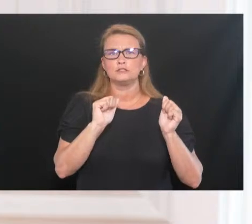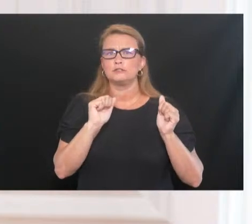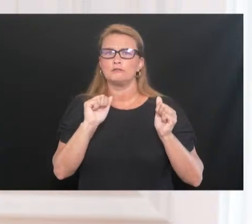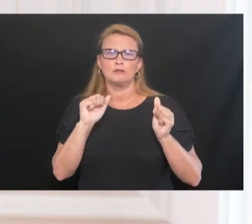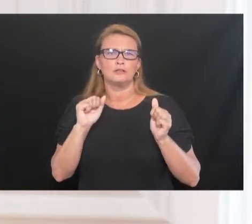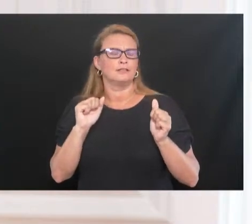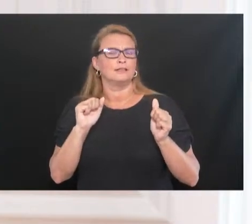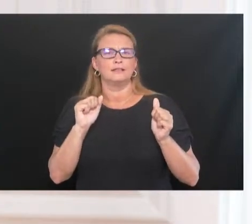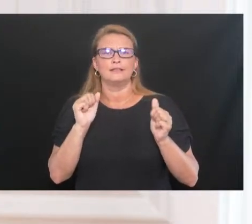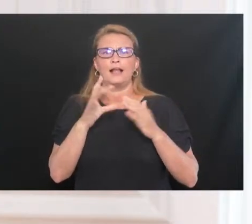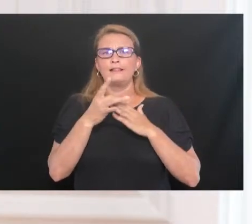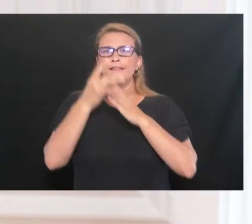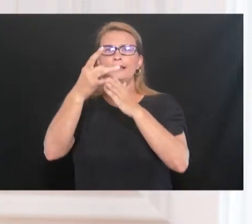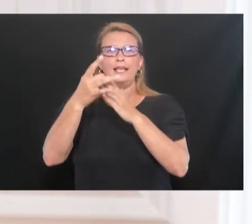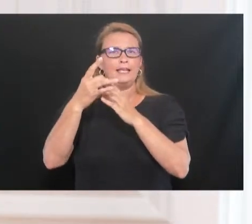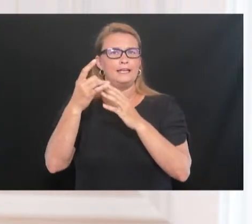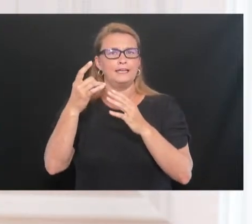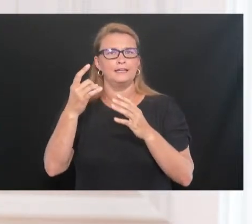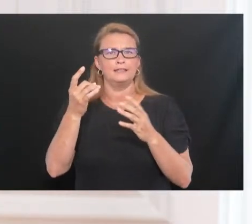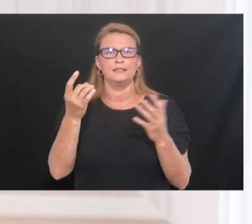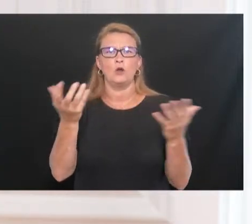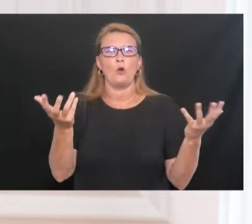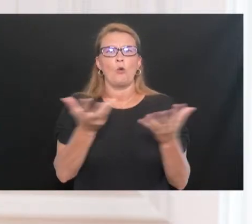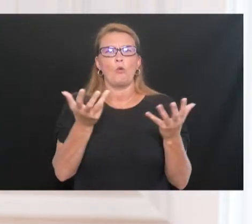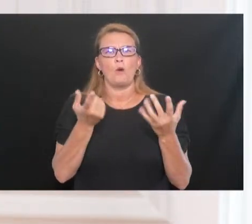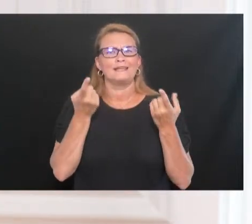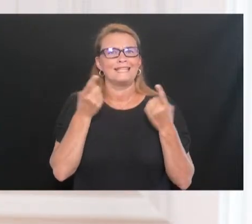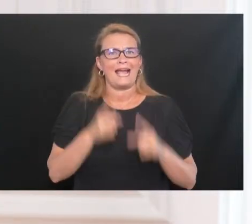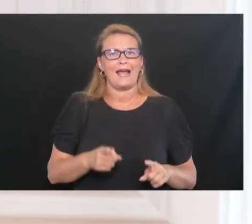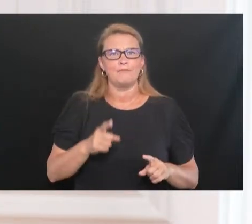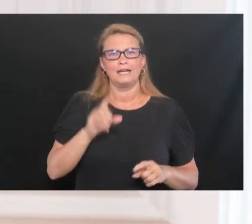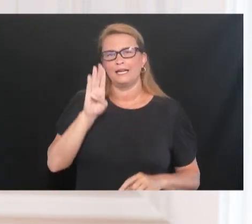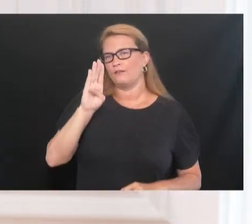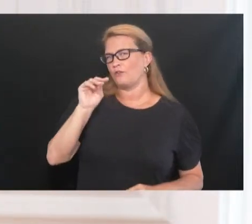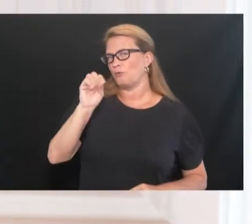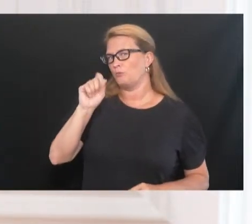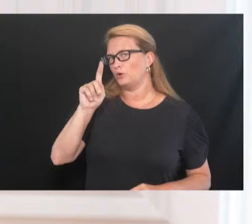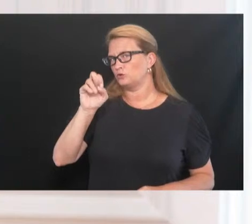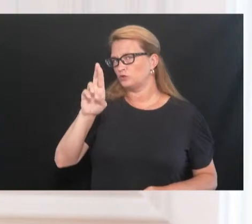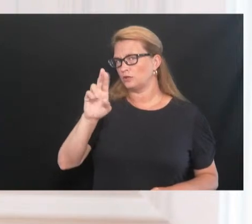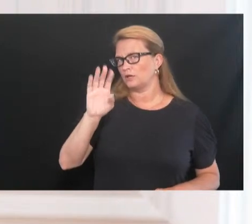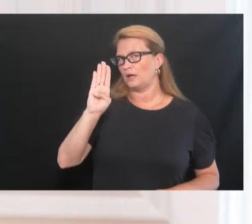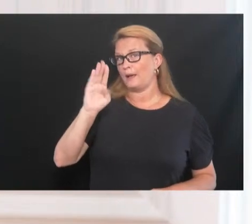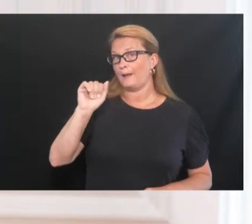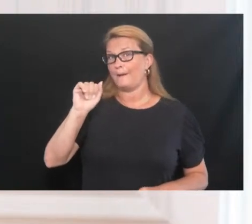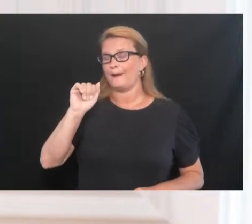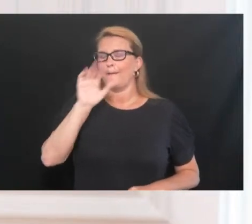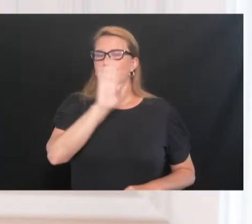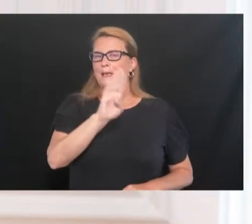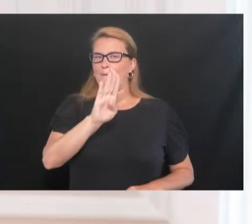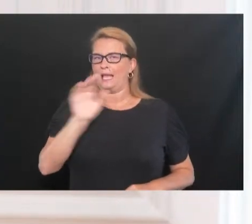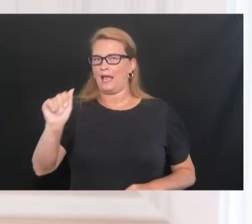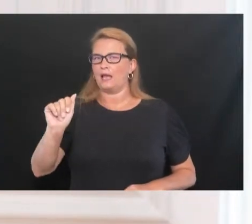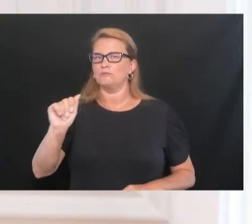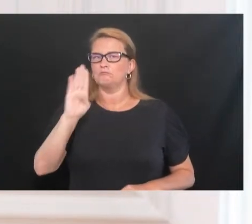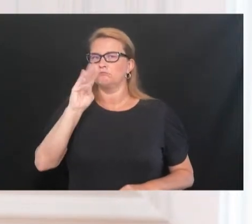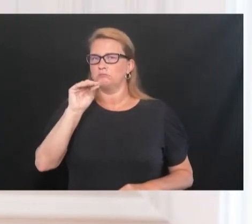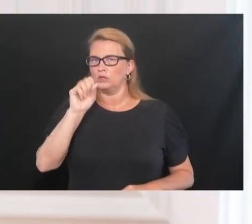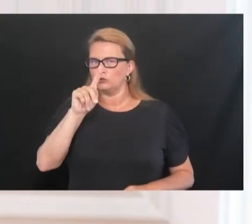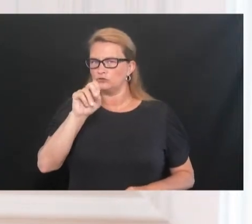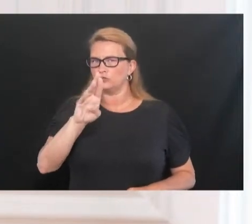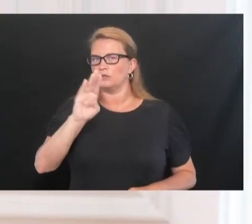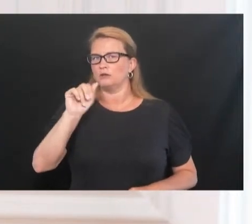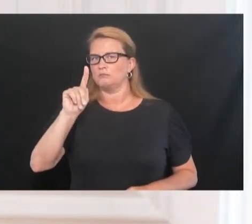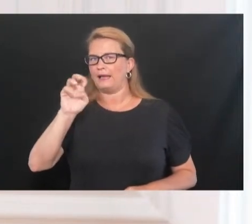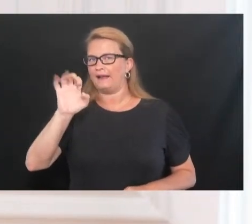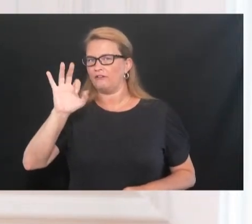directed us, in this booster battlefield assessment program, we think that we can gather very valuable